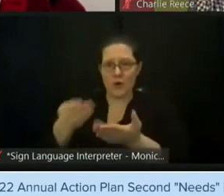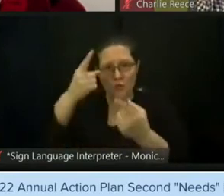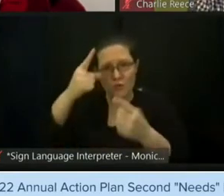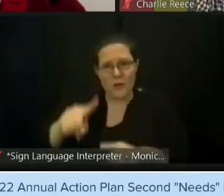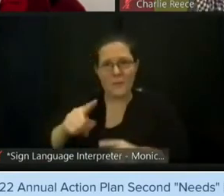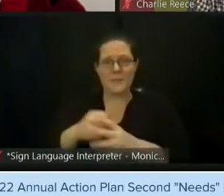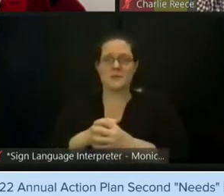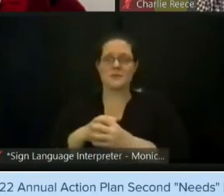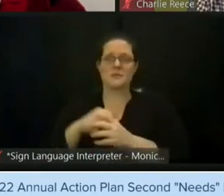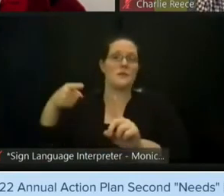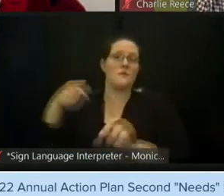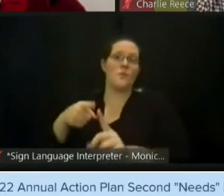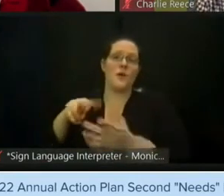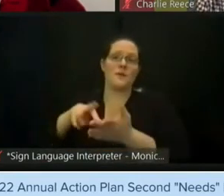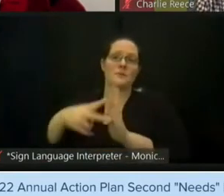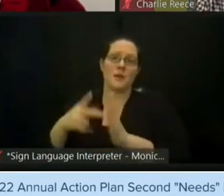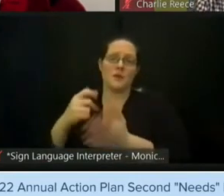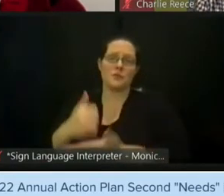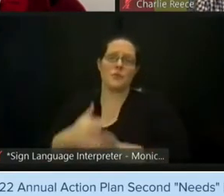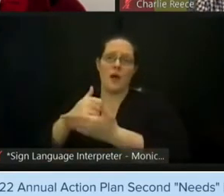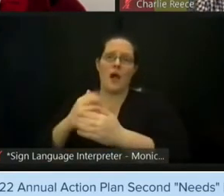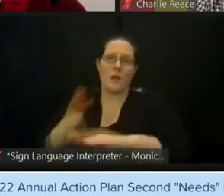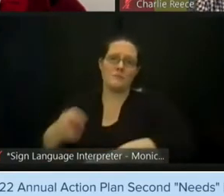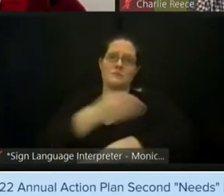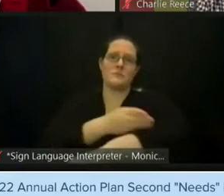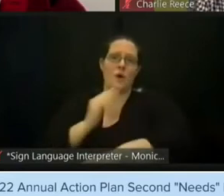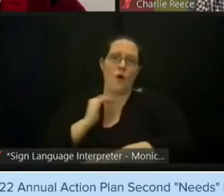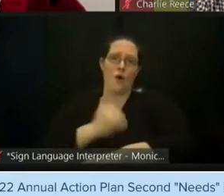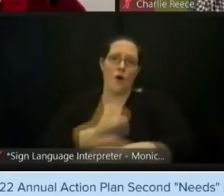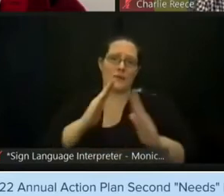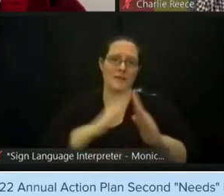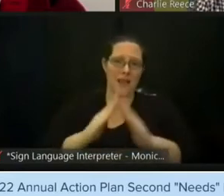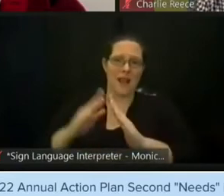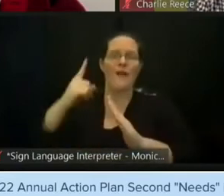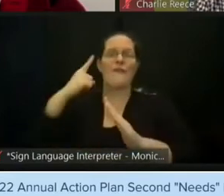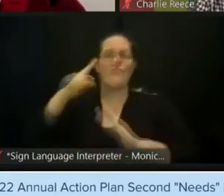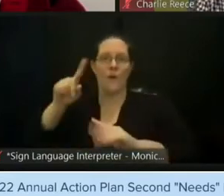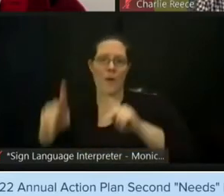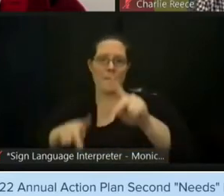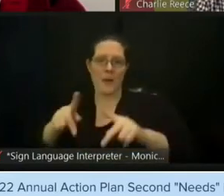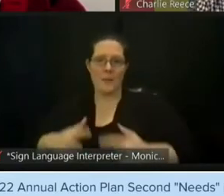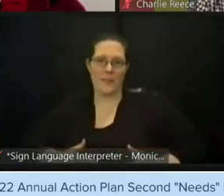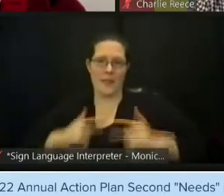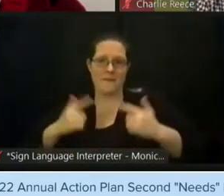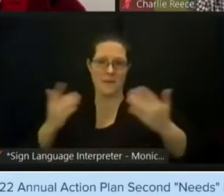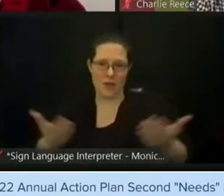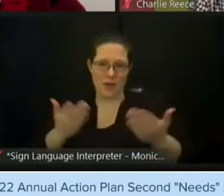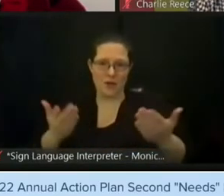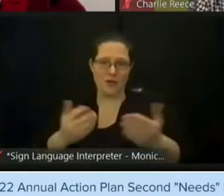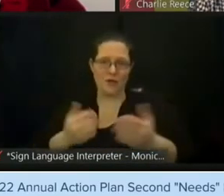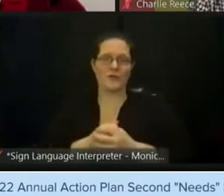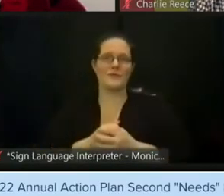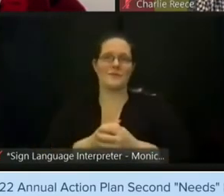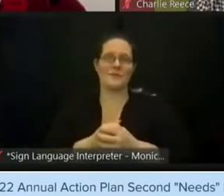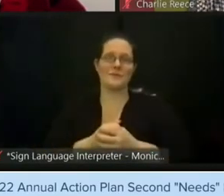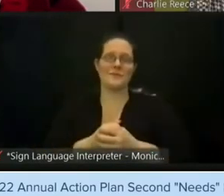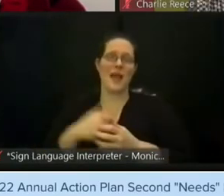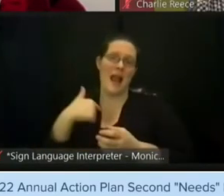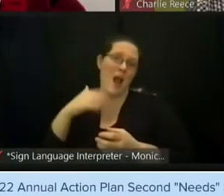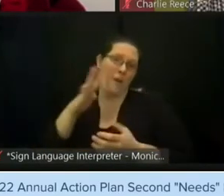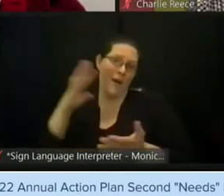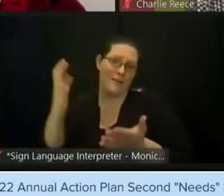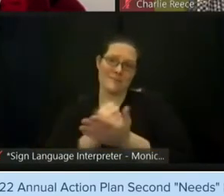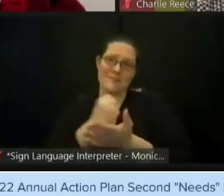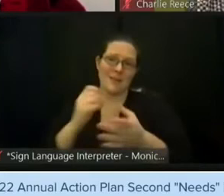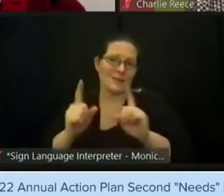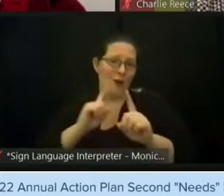meant to build our city for our city residents. And I'm gonna